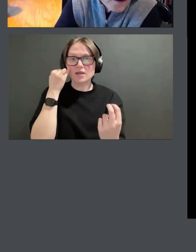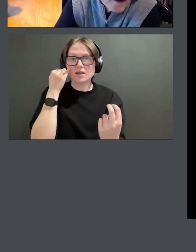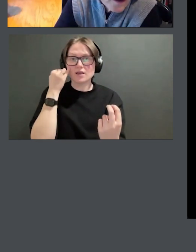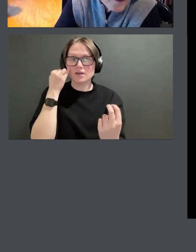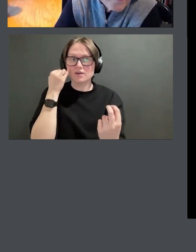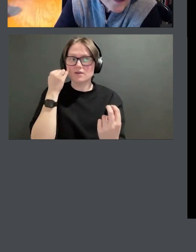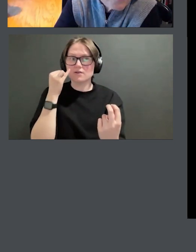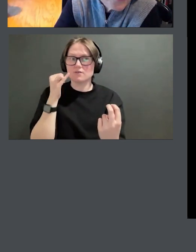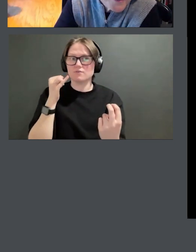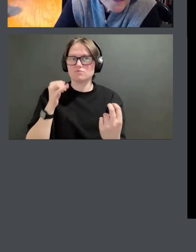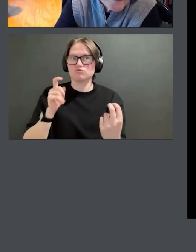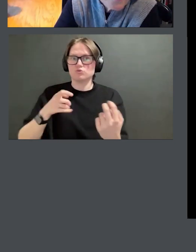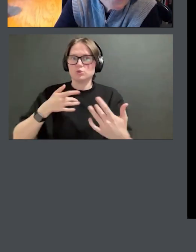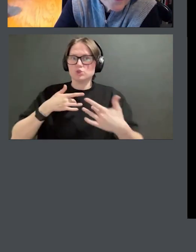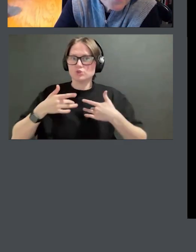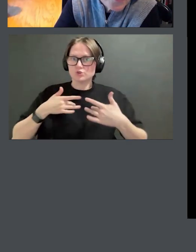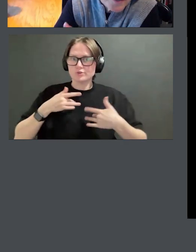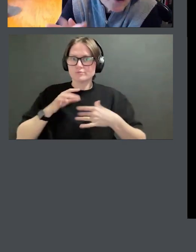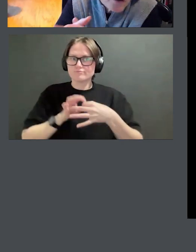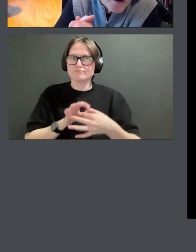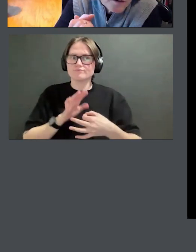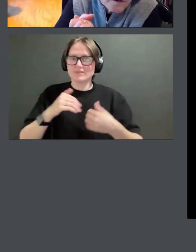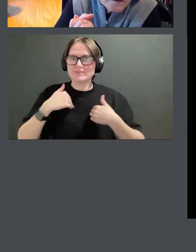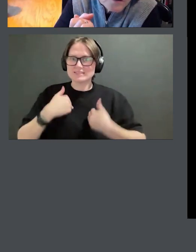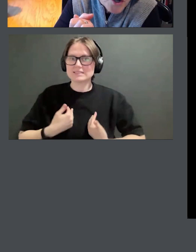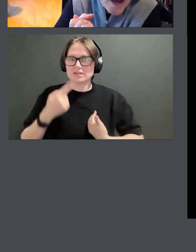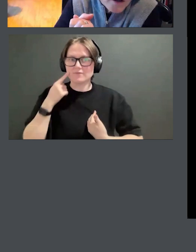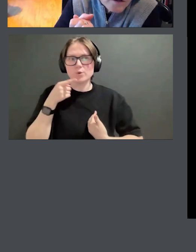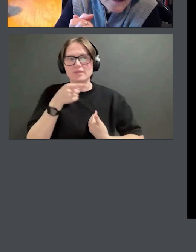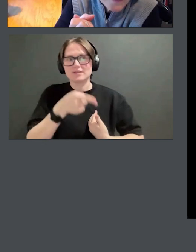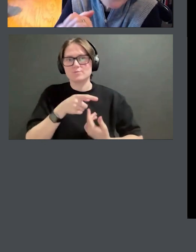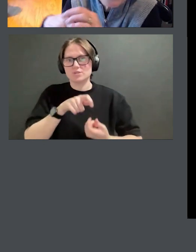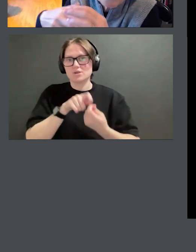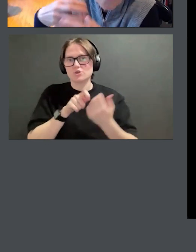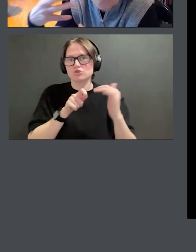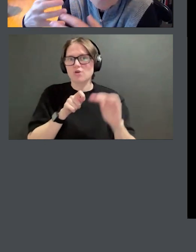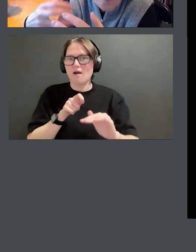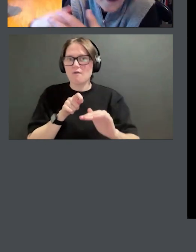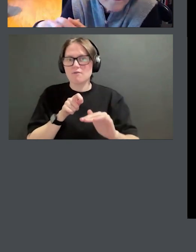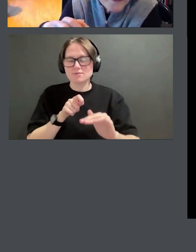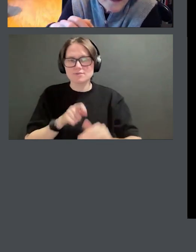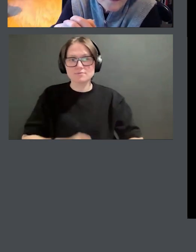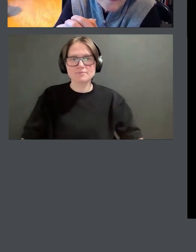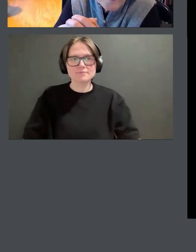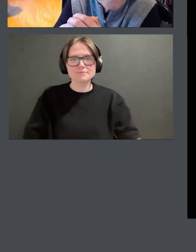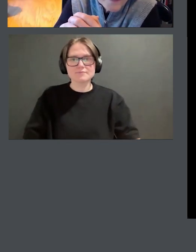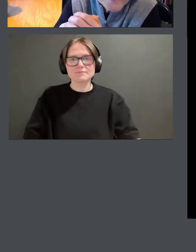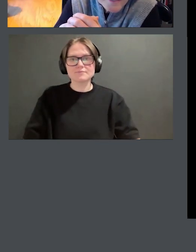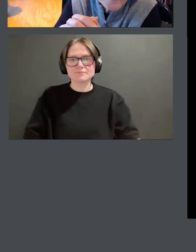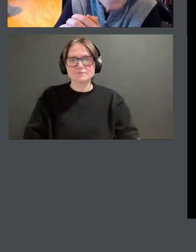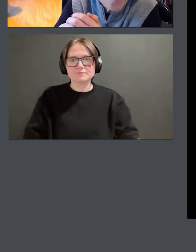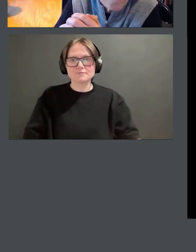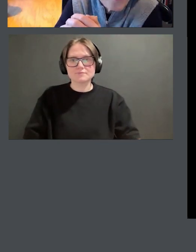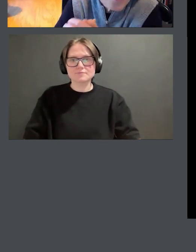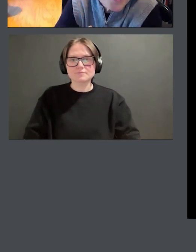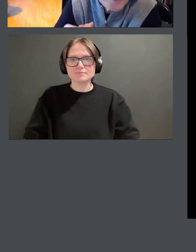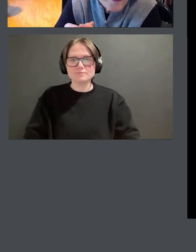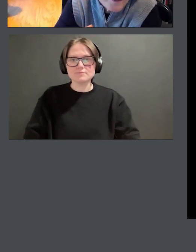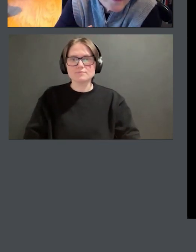concern about fatigue for this particular child. And that's part of what I mean by taking a